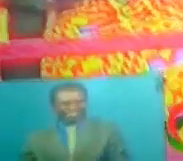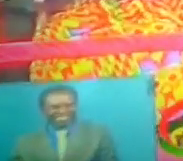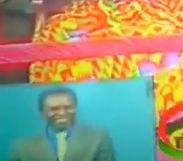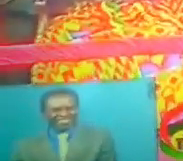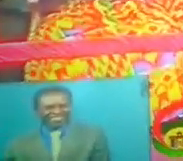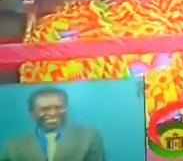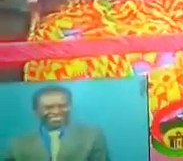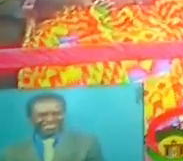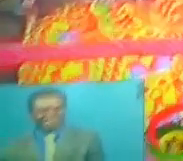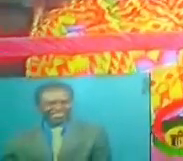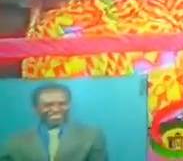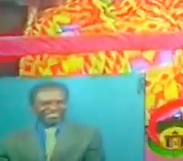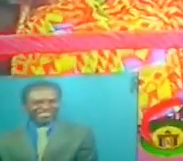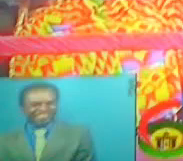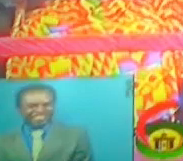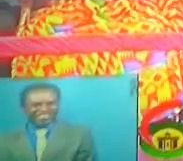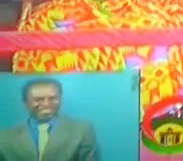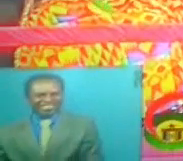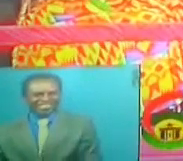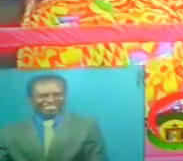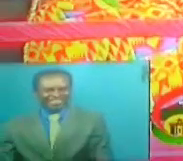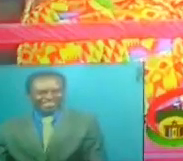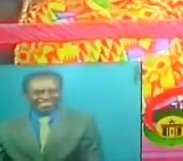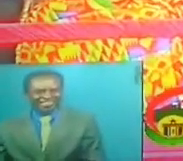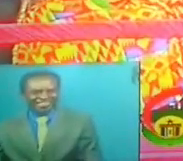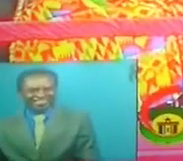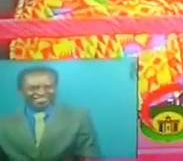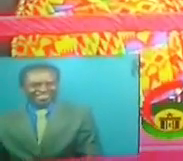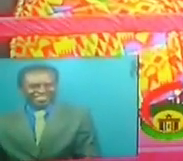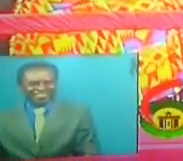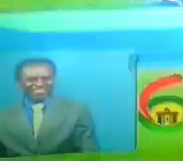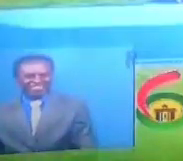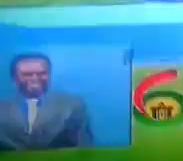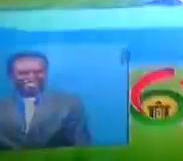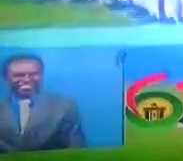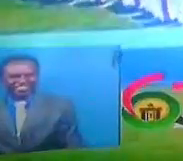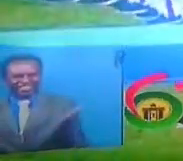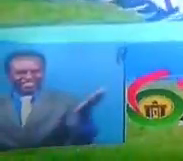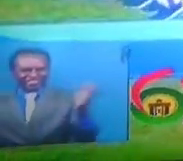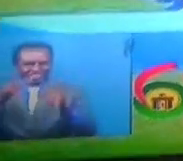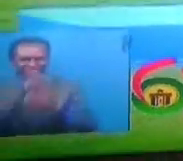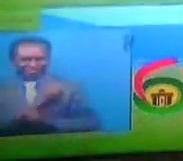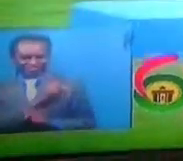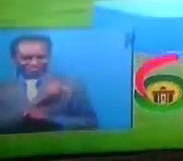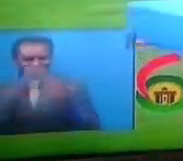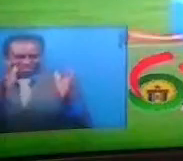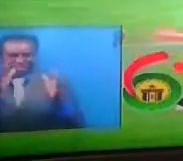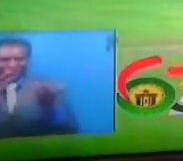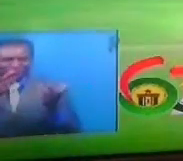fast. paying compliments. He was saluting. While jumping at the same time. Exactly. And he jumped through. Yeah, exactly. Mm.